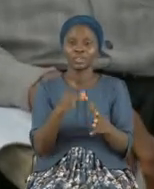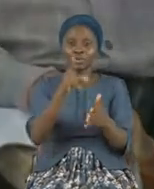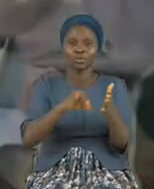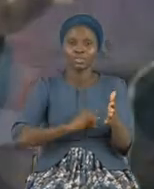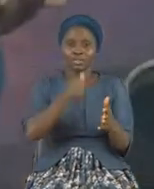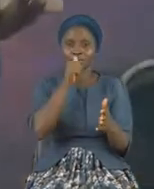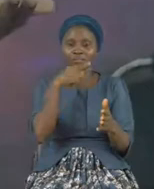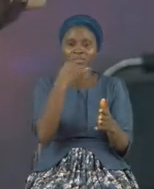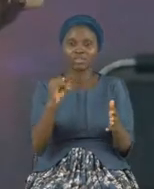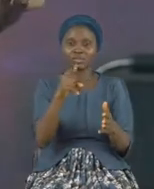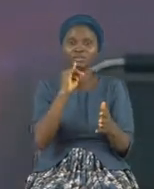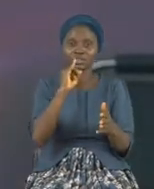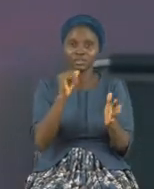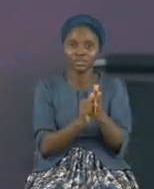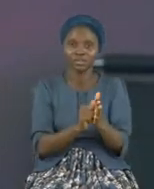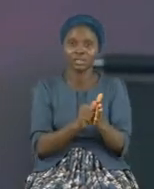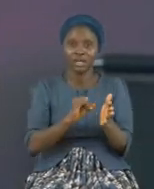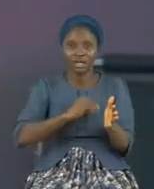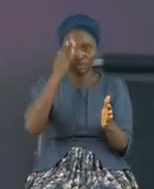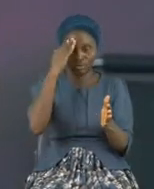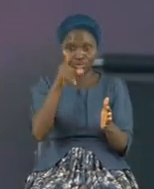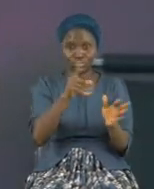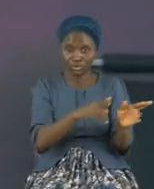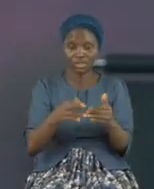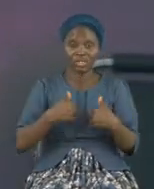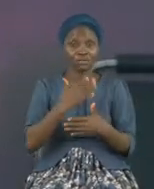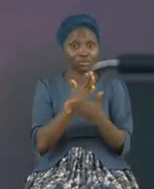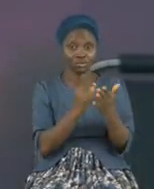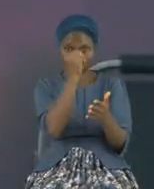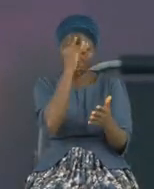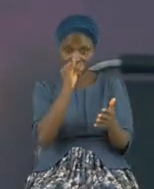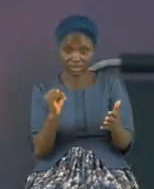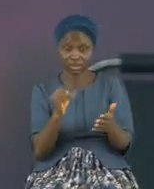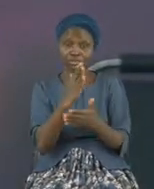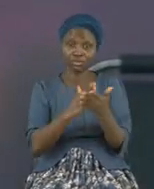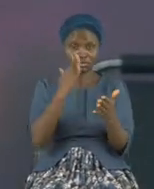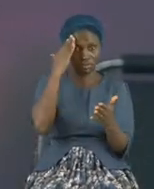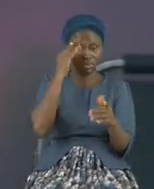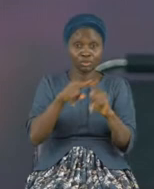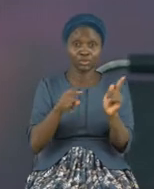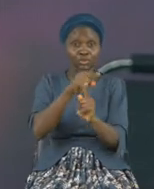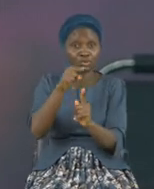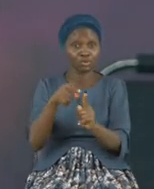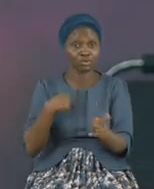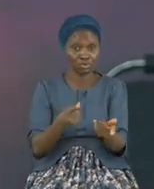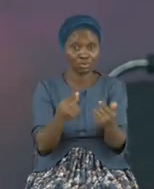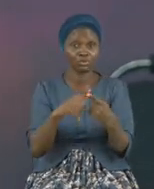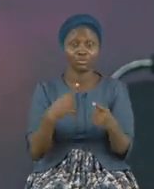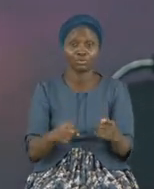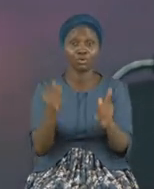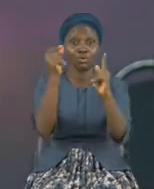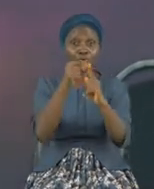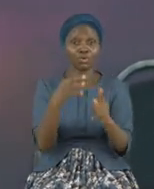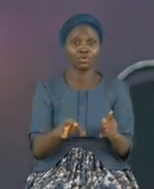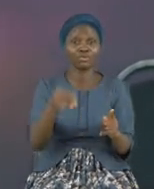already have some knowledge, already have some understanding, but when we come to the Word of God and we come to